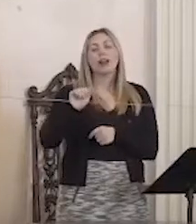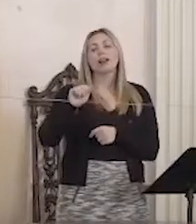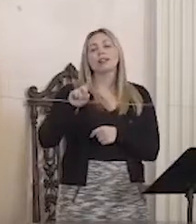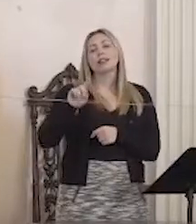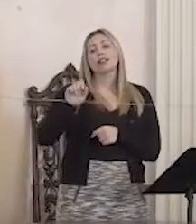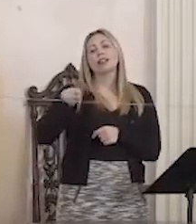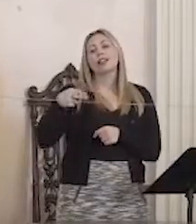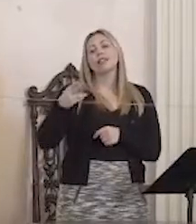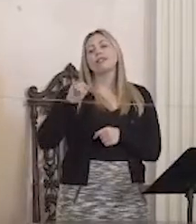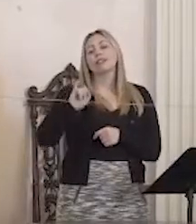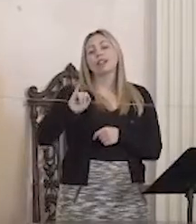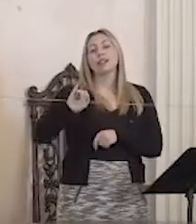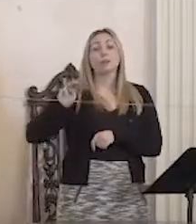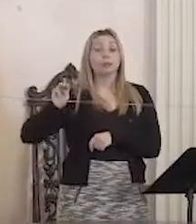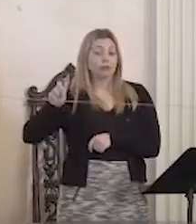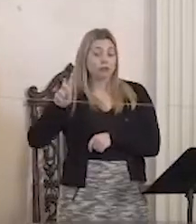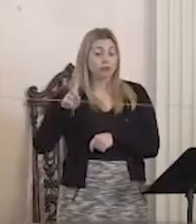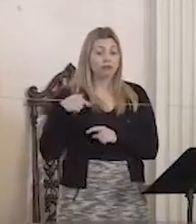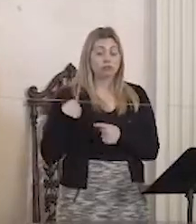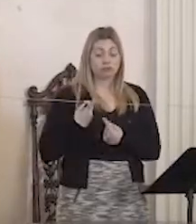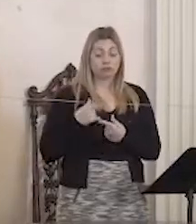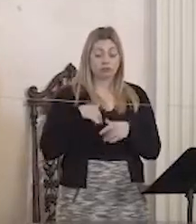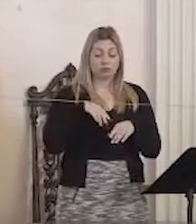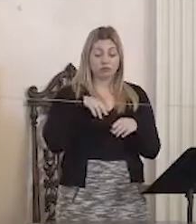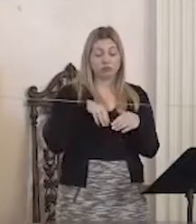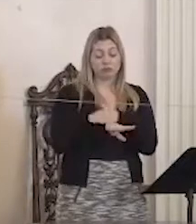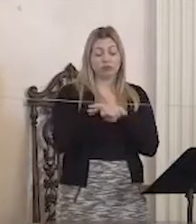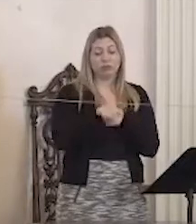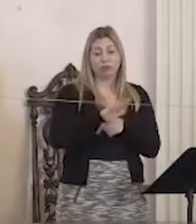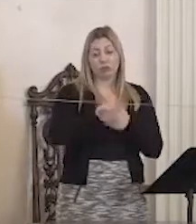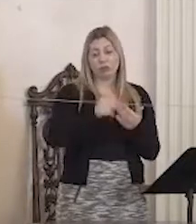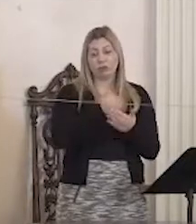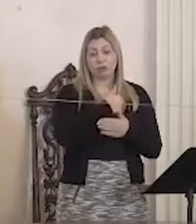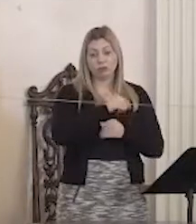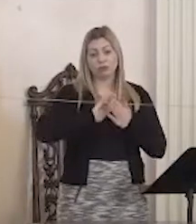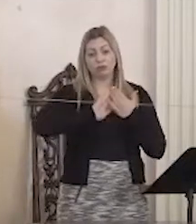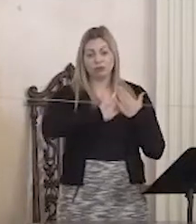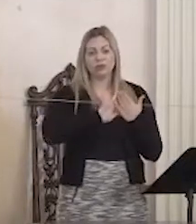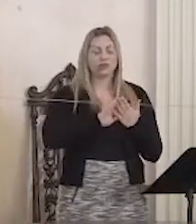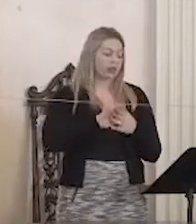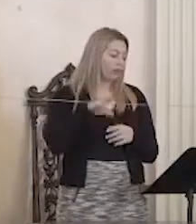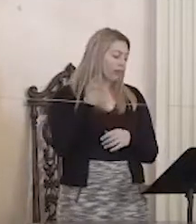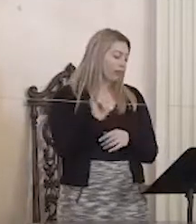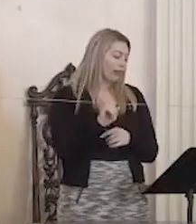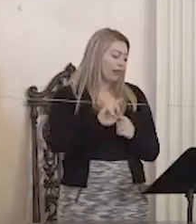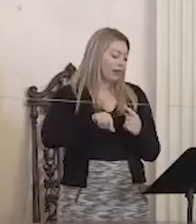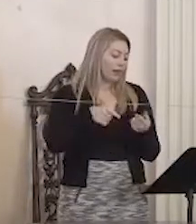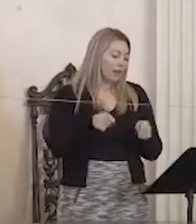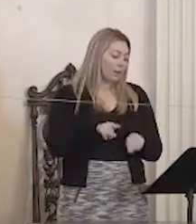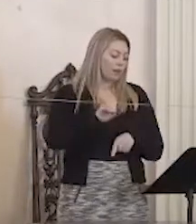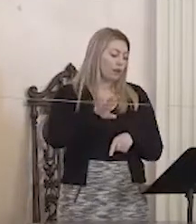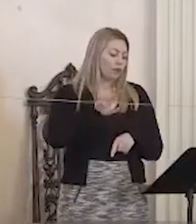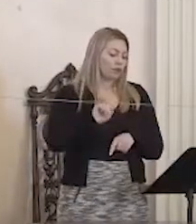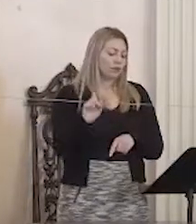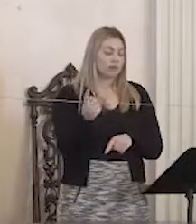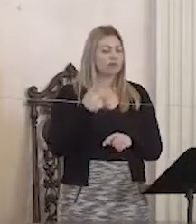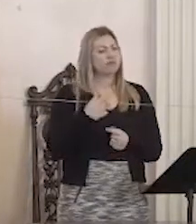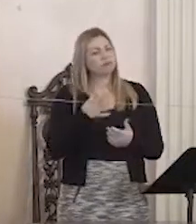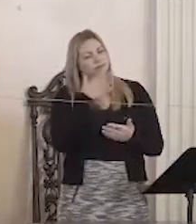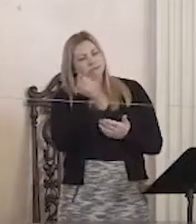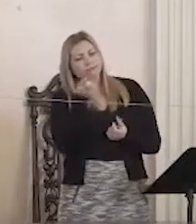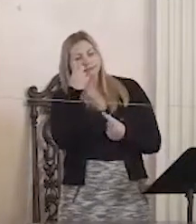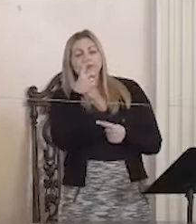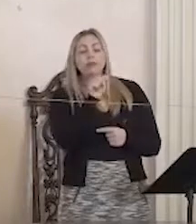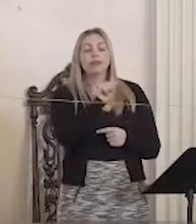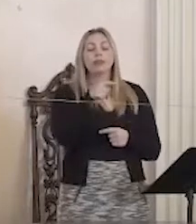Since I entered the All Souls community on October 1st, I've had a chance to better understand A. Powell Davies' legacy and